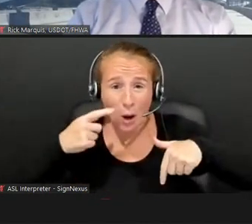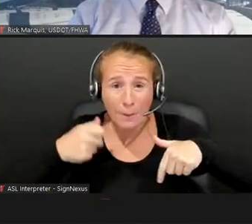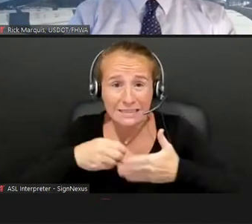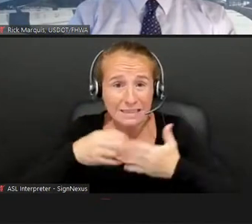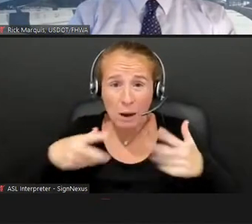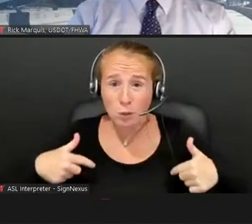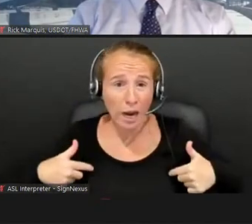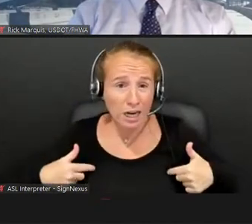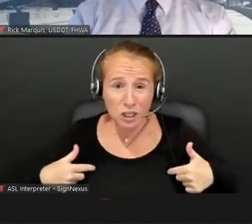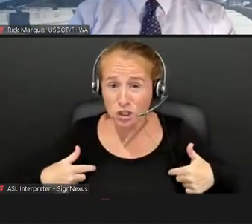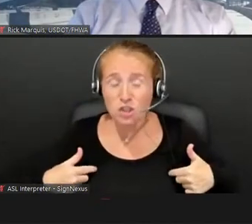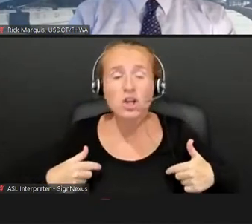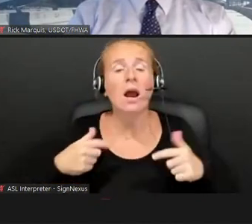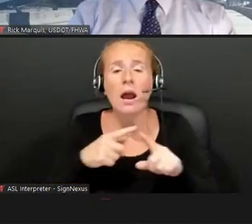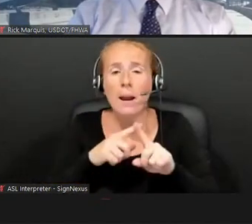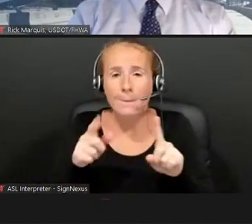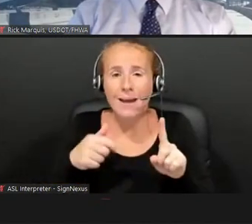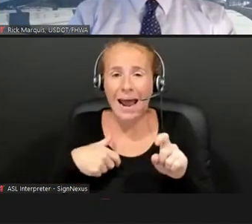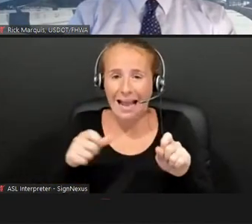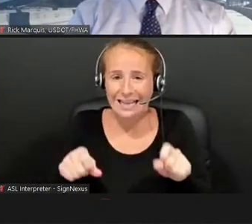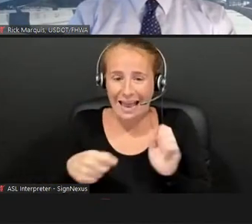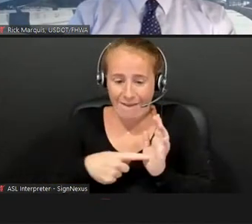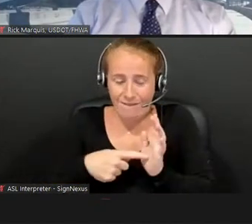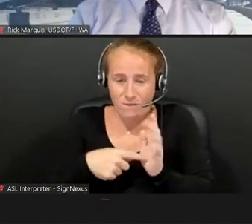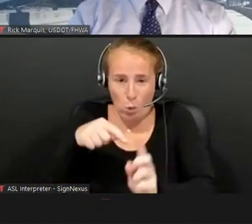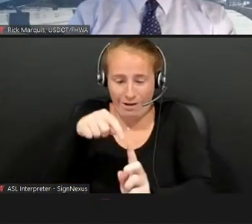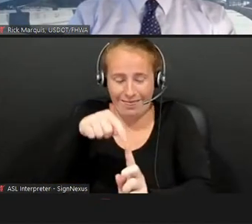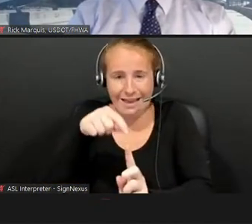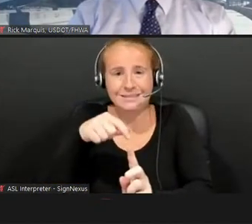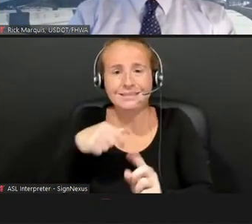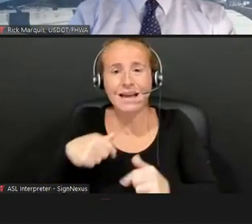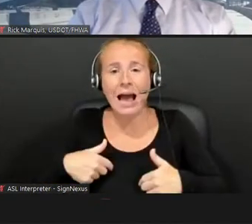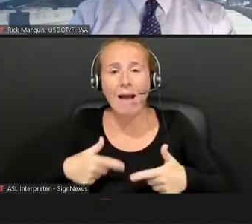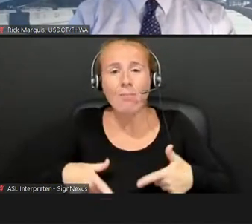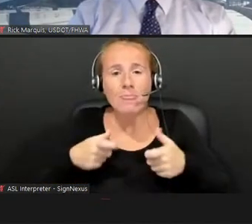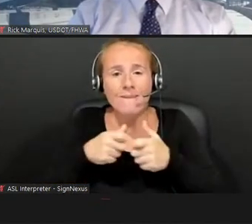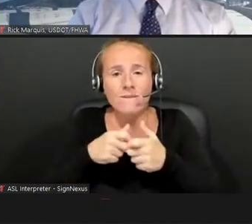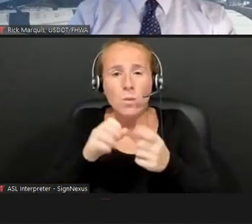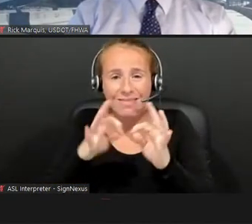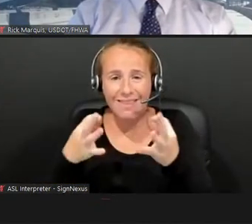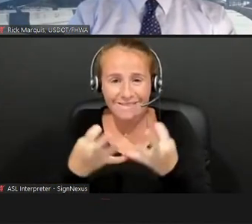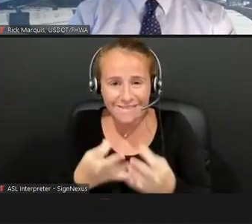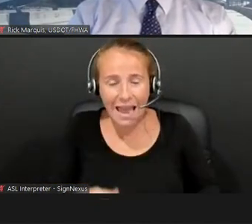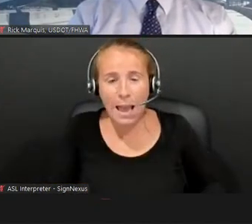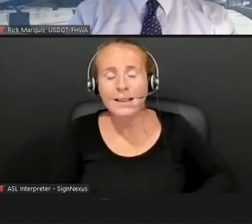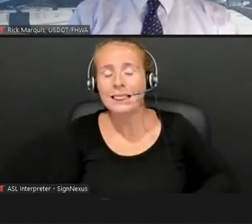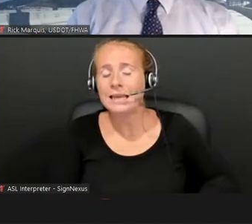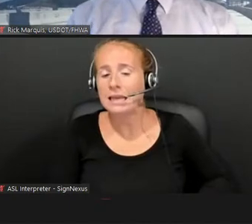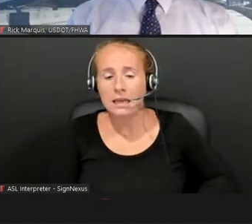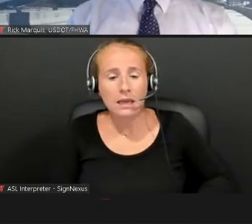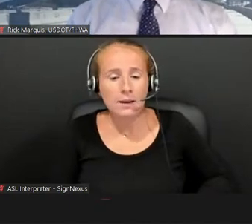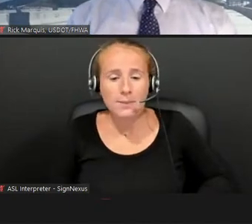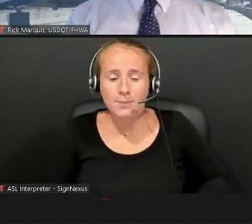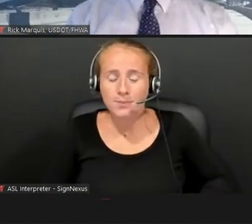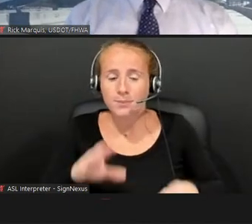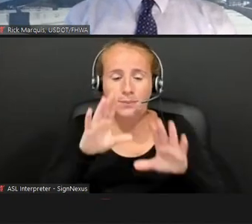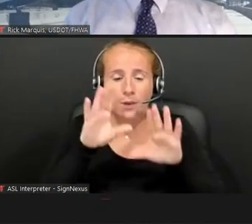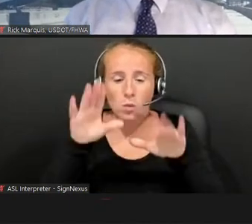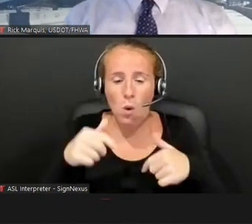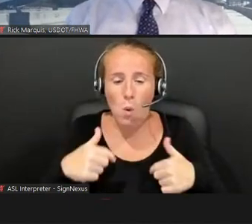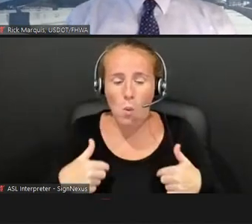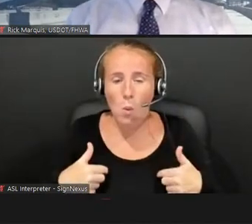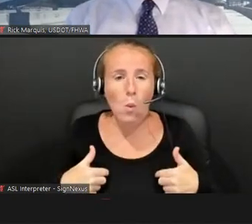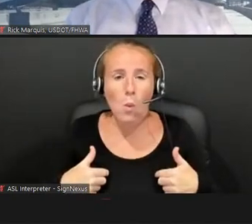here because it's what I can't afford um I live with family um it's just you know this this